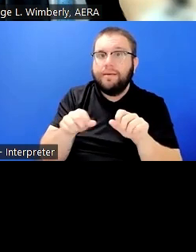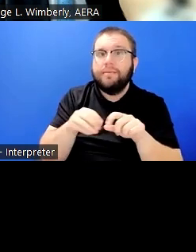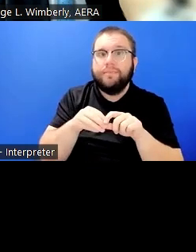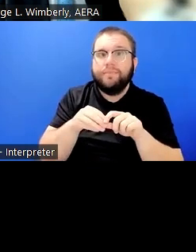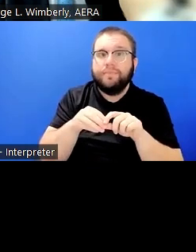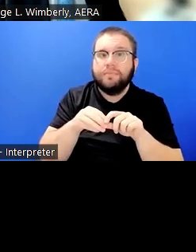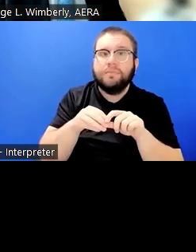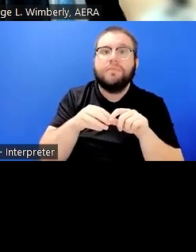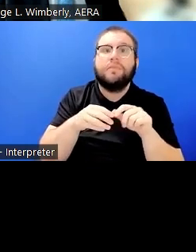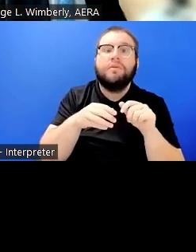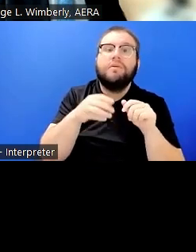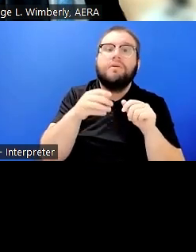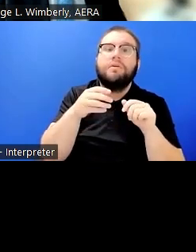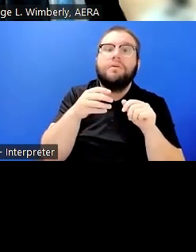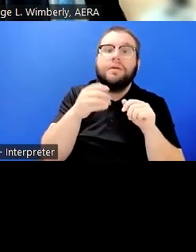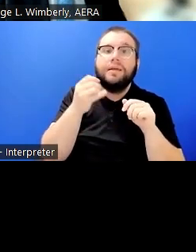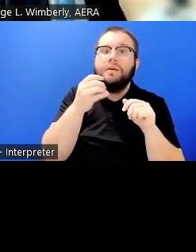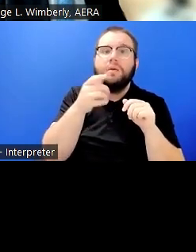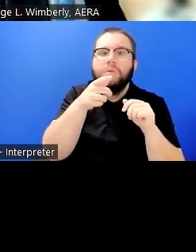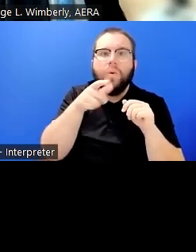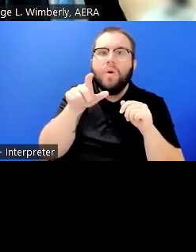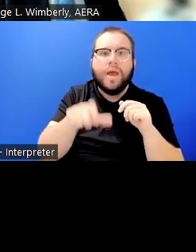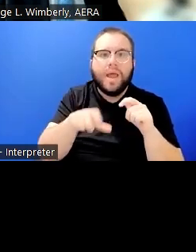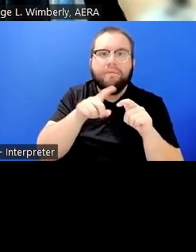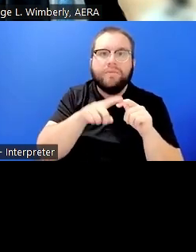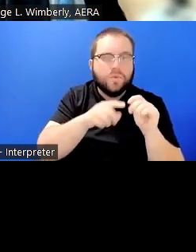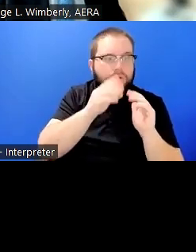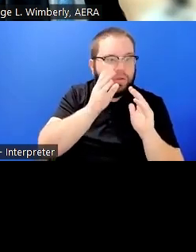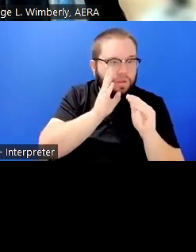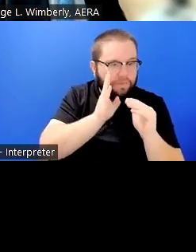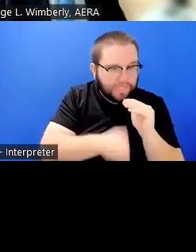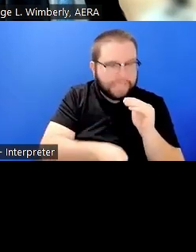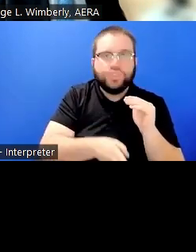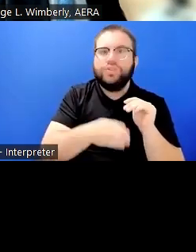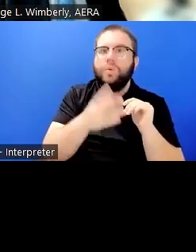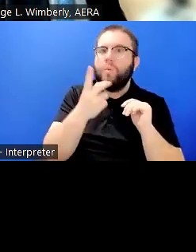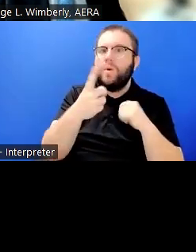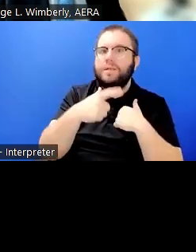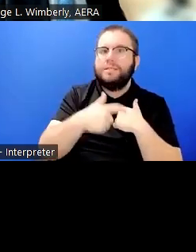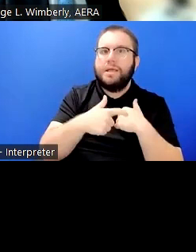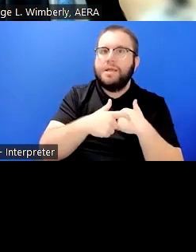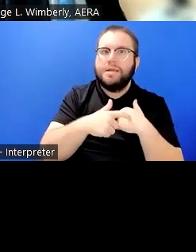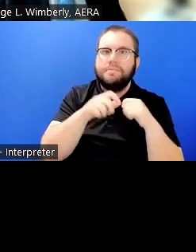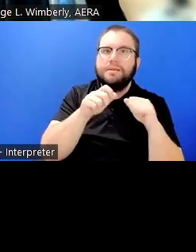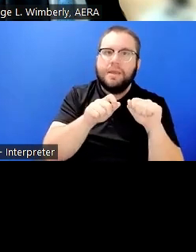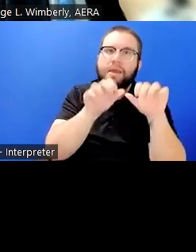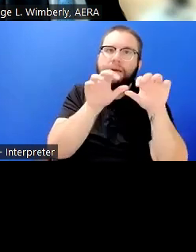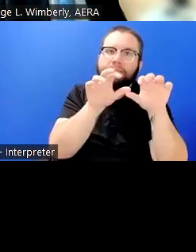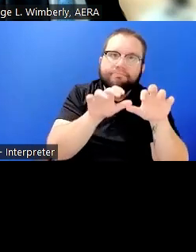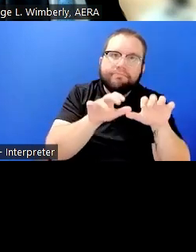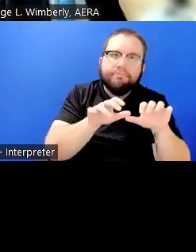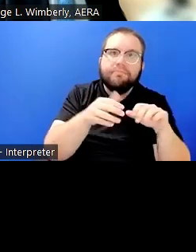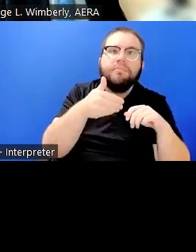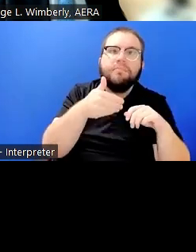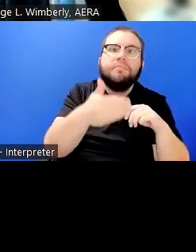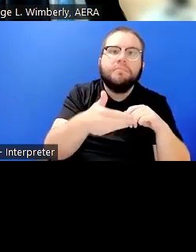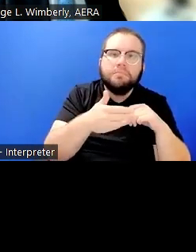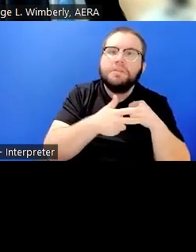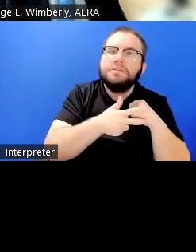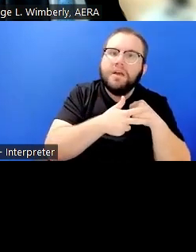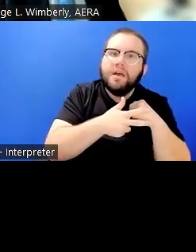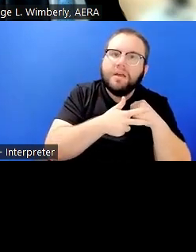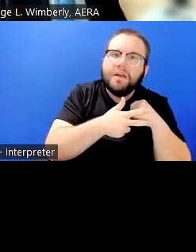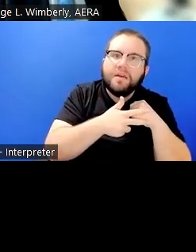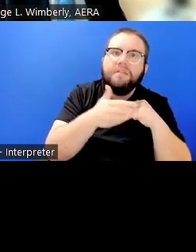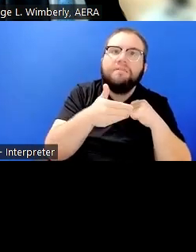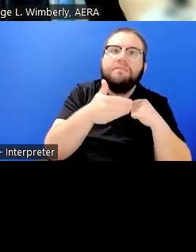then you can actually save it. You don't have to actually submit right away, so you could even start now. But keep in mind, if you do start it and save